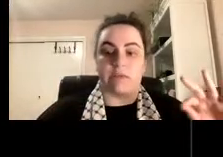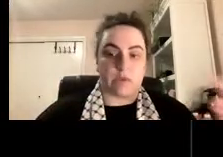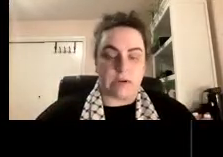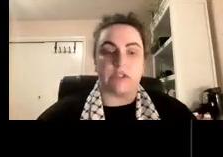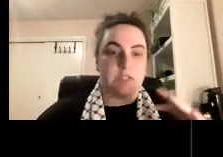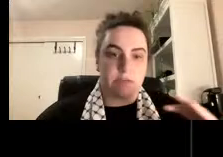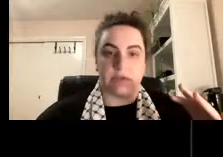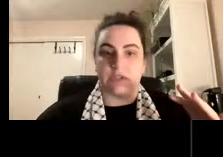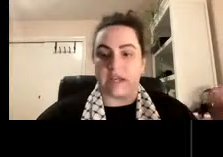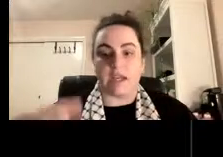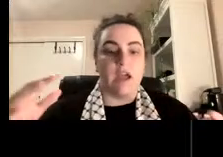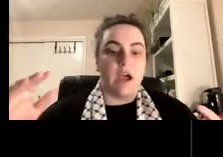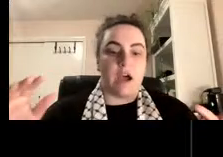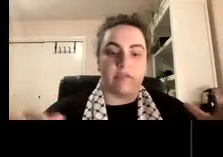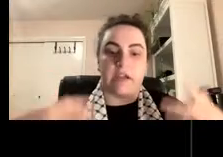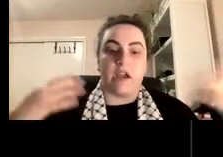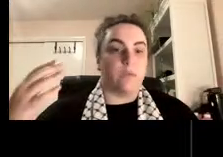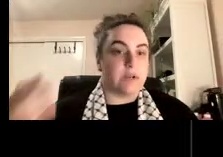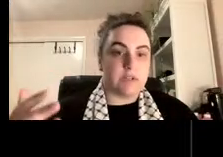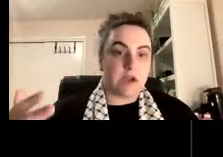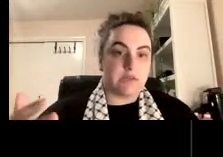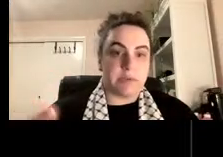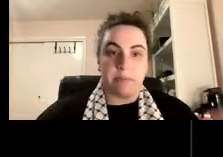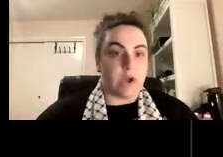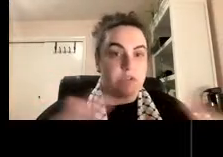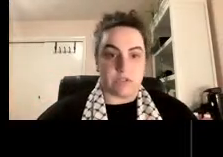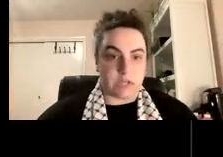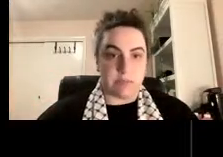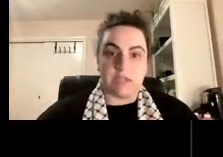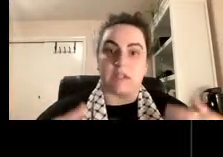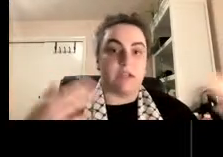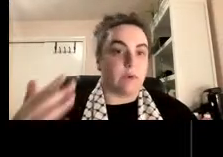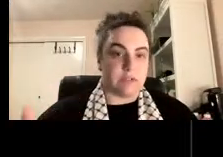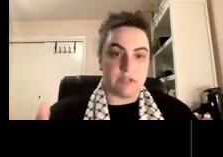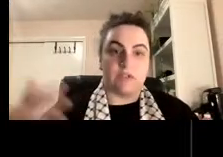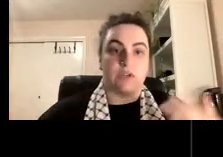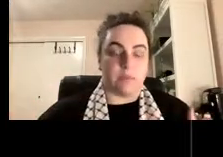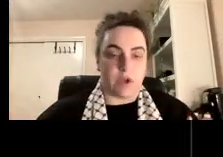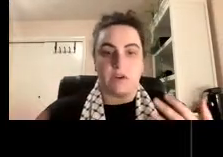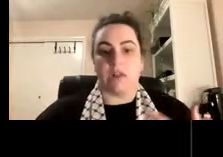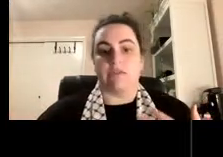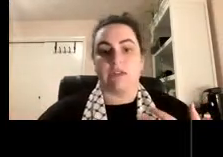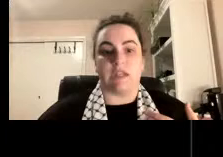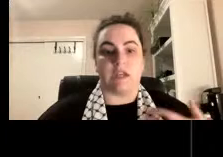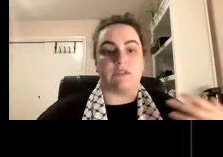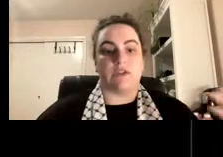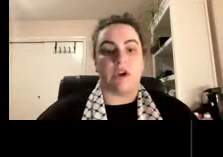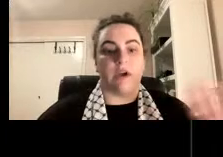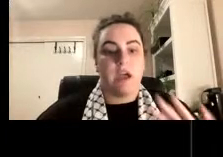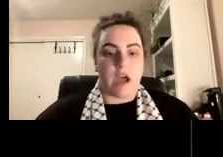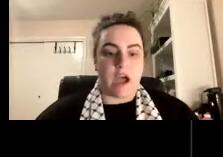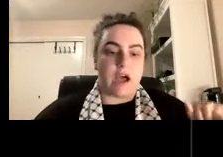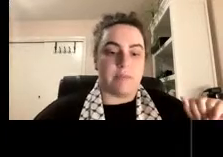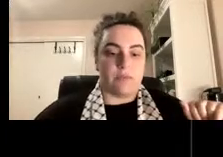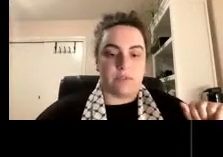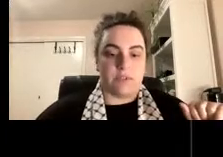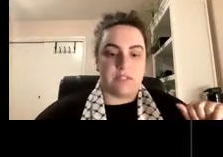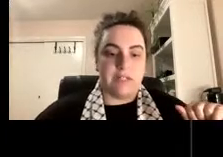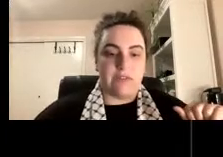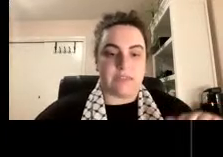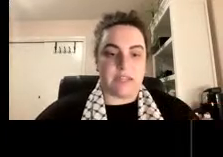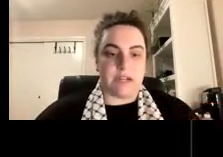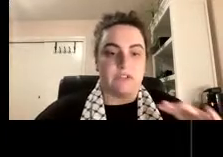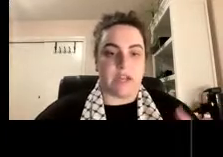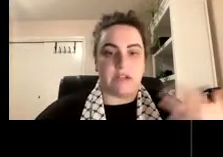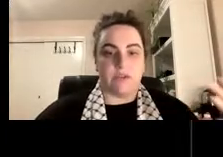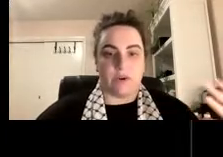of some of the questions that we're seeing of like, what is a government bond? Just like basically, what is an Israel bond? All of these things. So we'll just leave